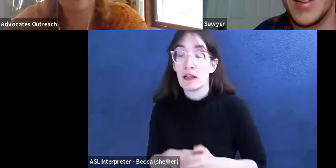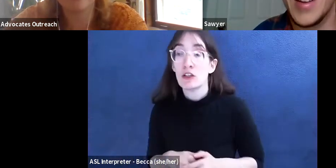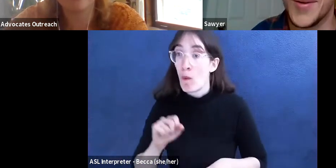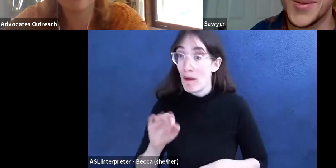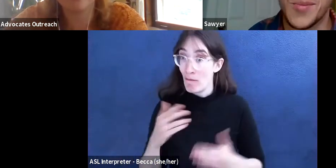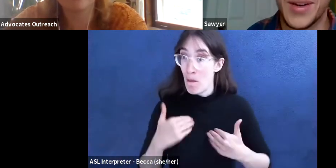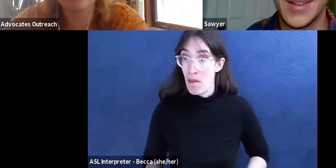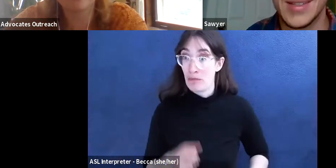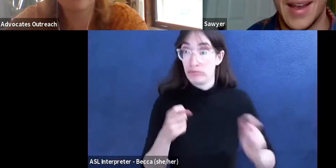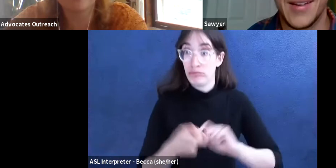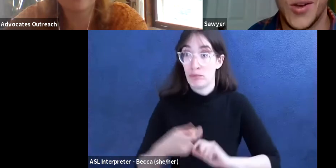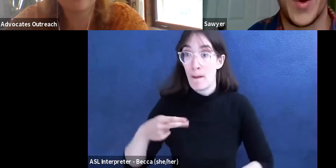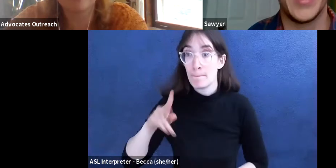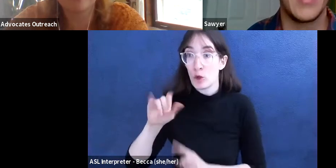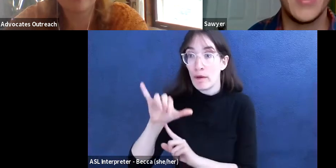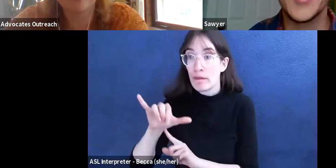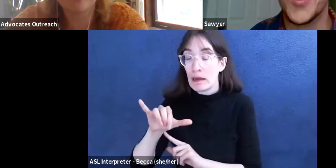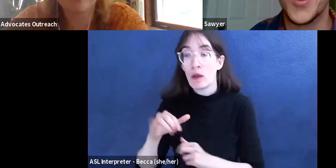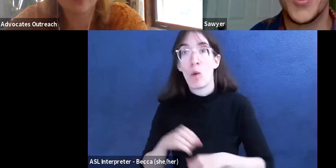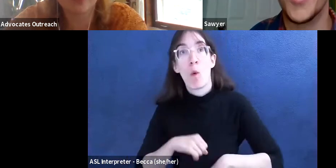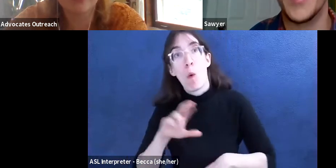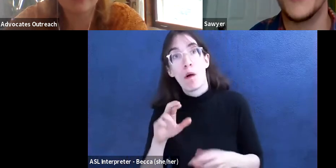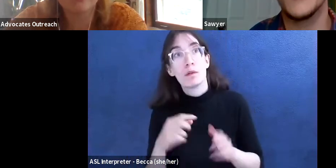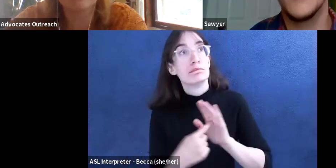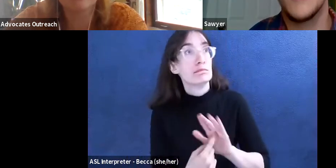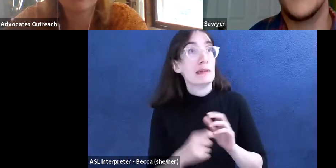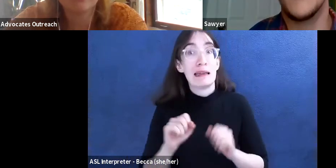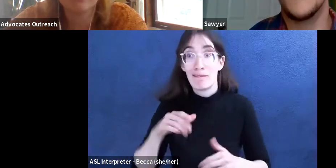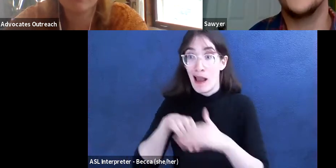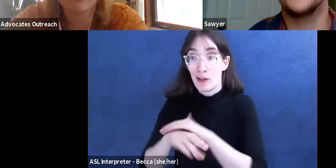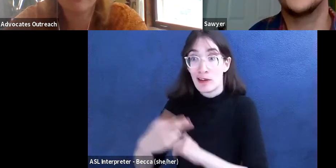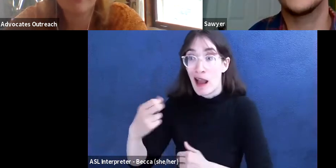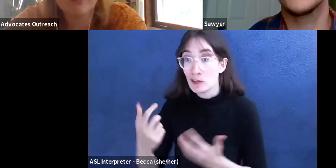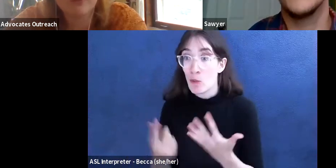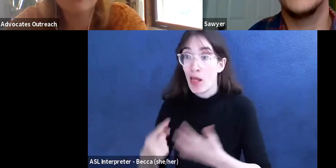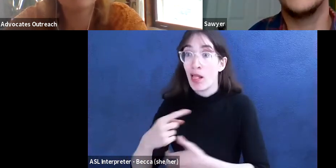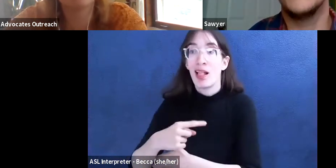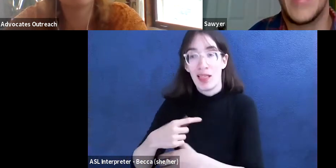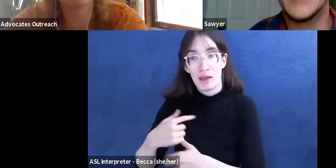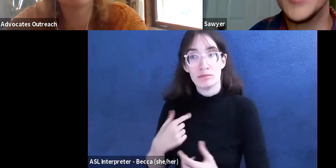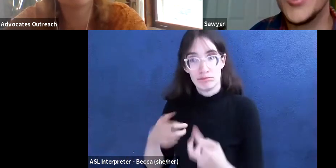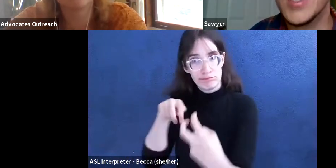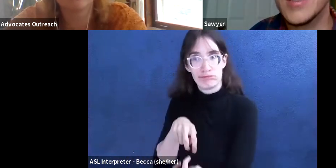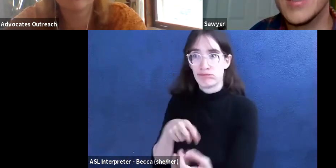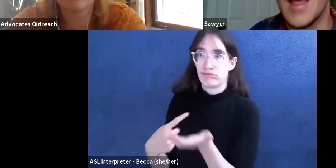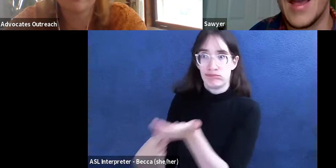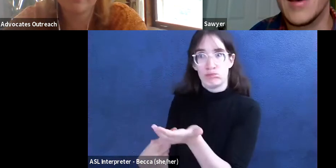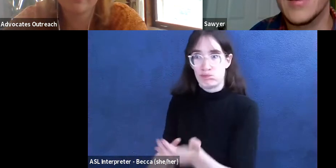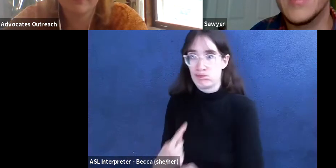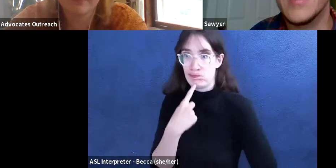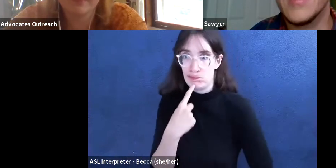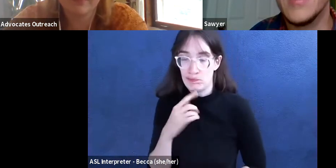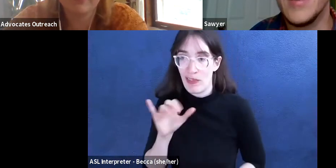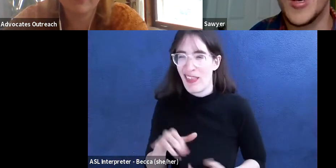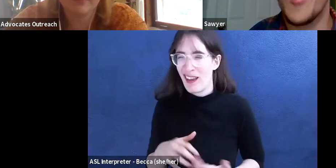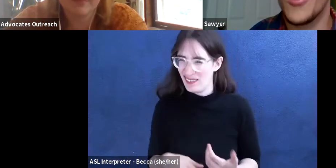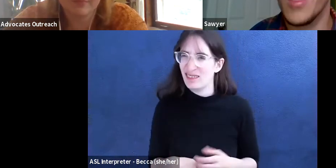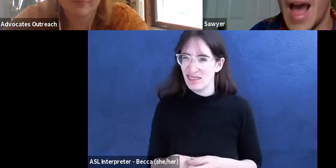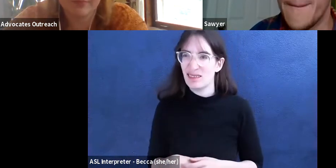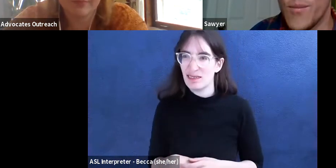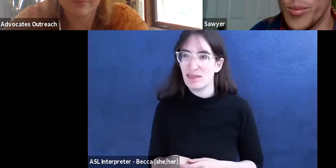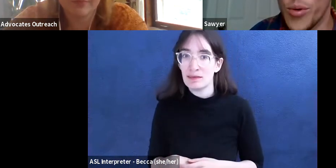for a person of any age. I think it's about a kid who comes home from school and asks, why is